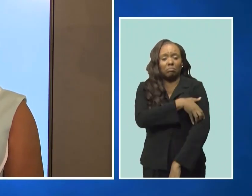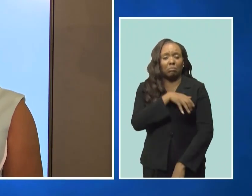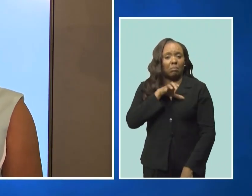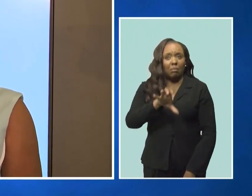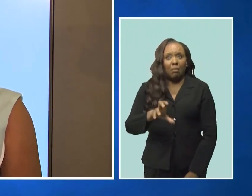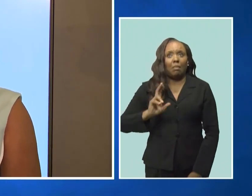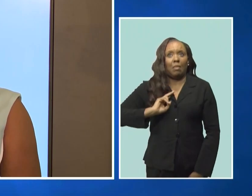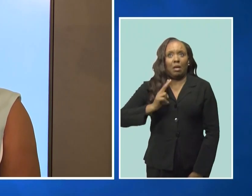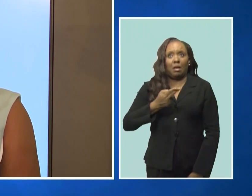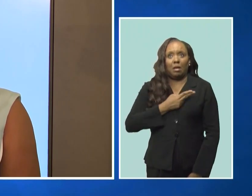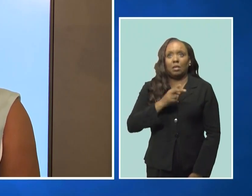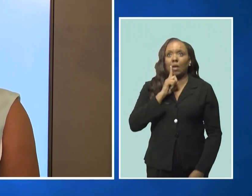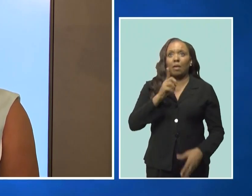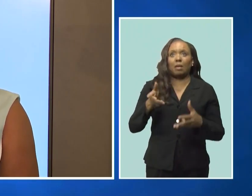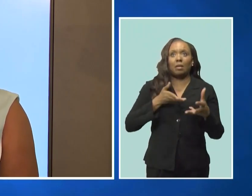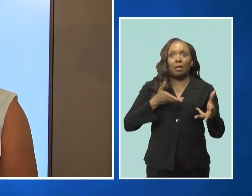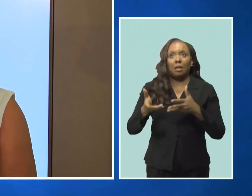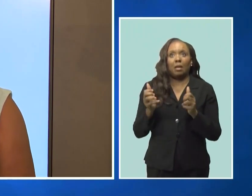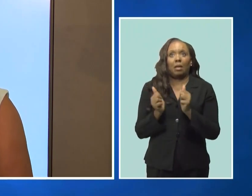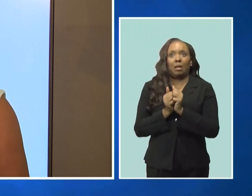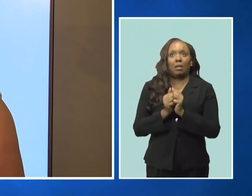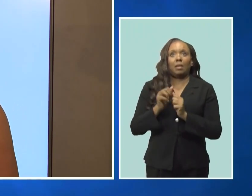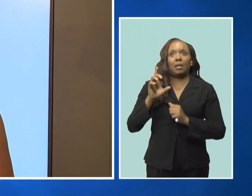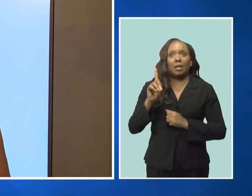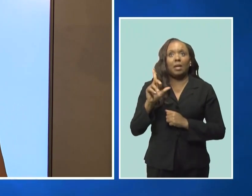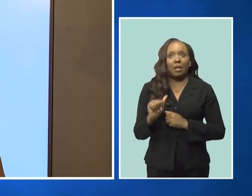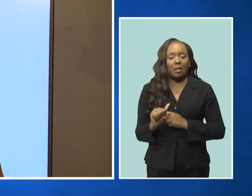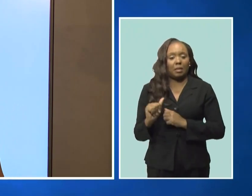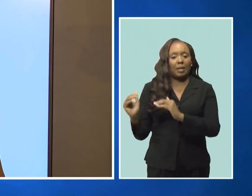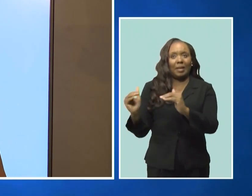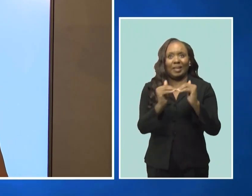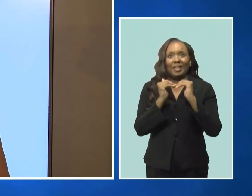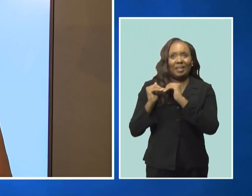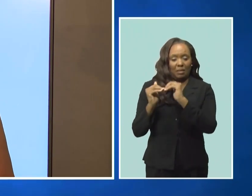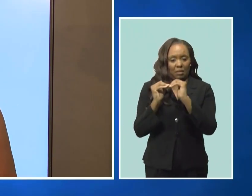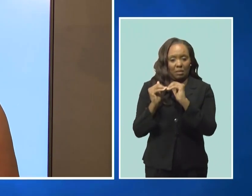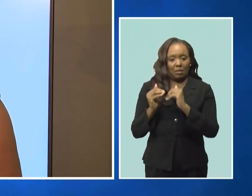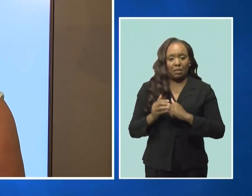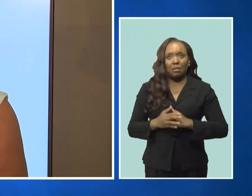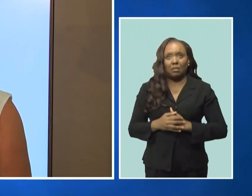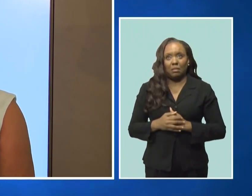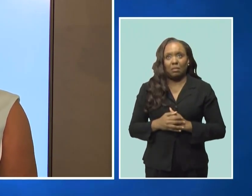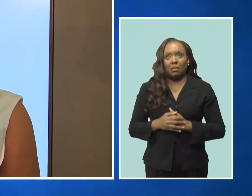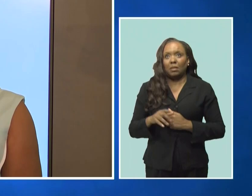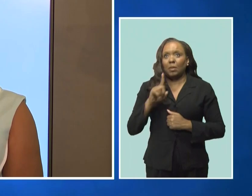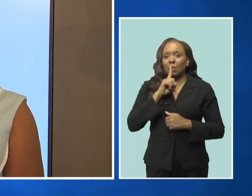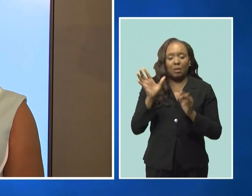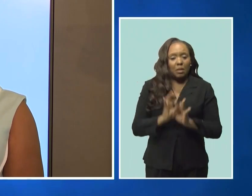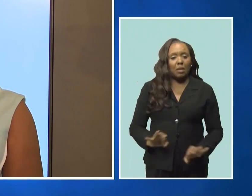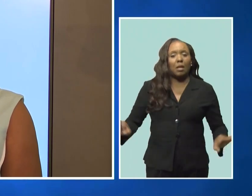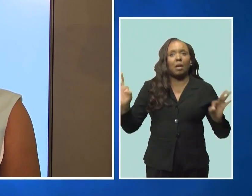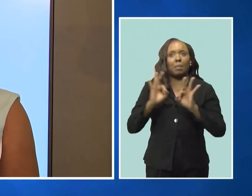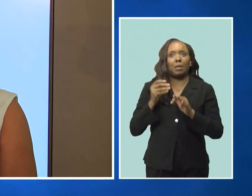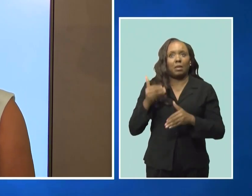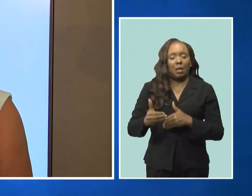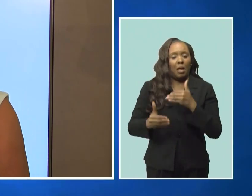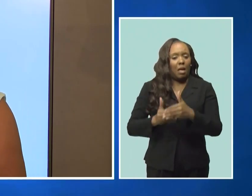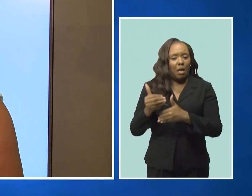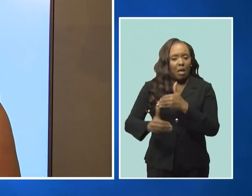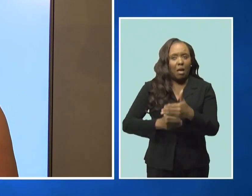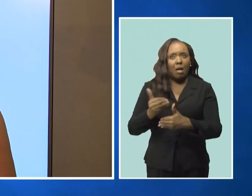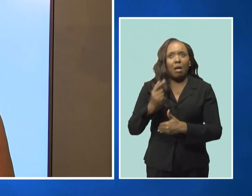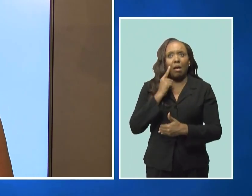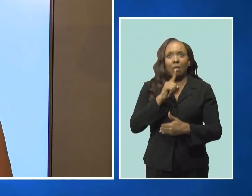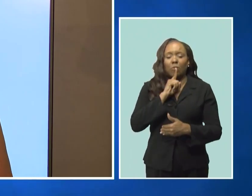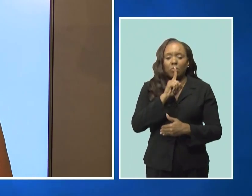us to engage with persons with disabilities on an equal level are vital steps in the journey towards